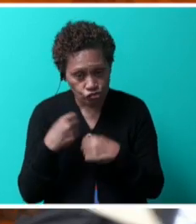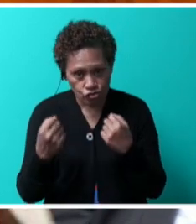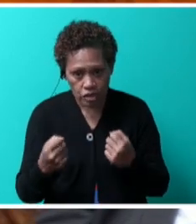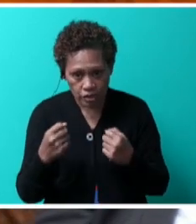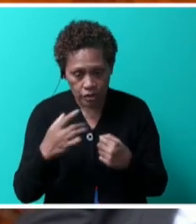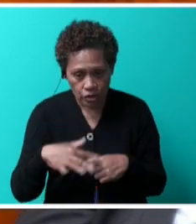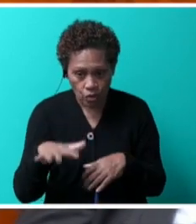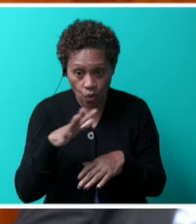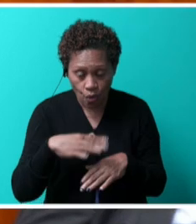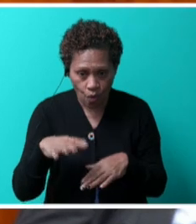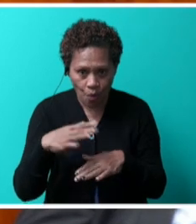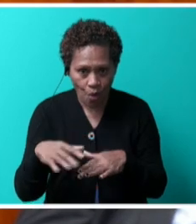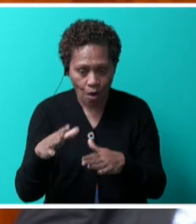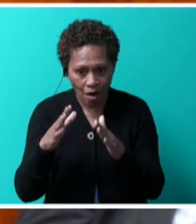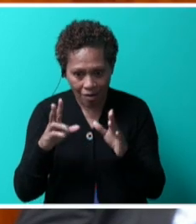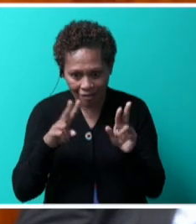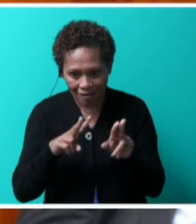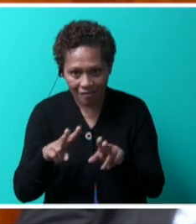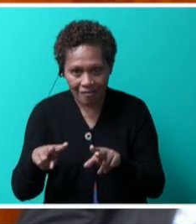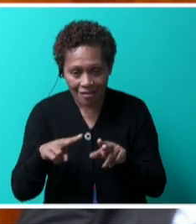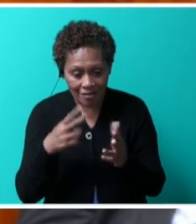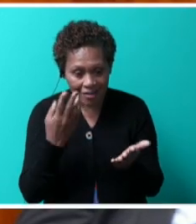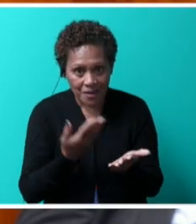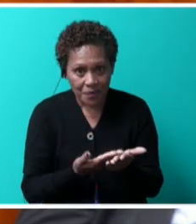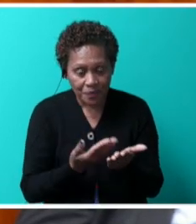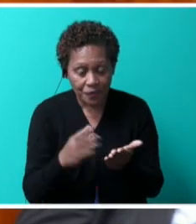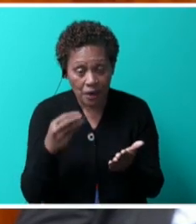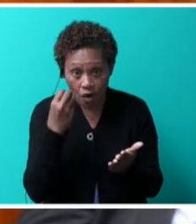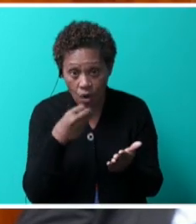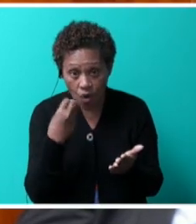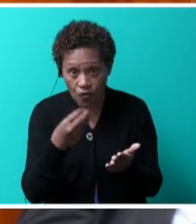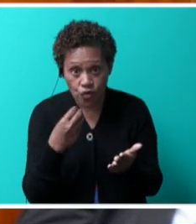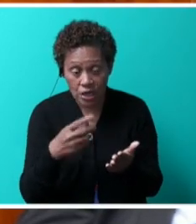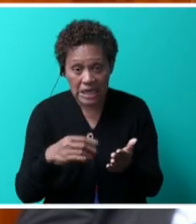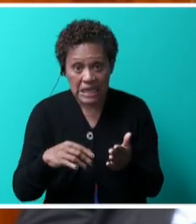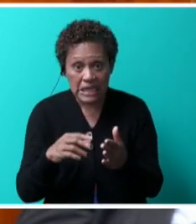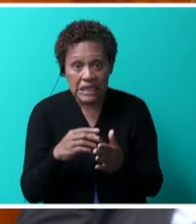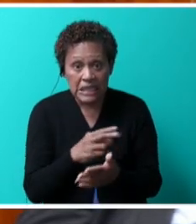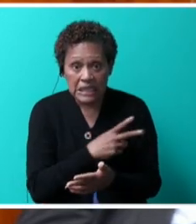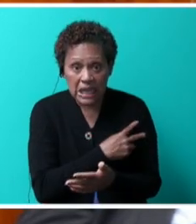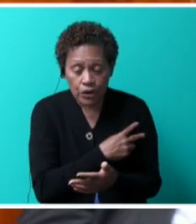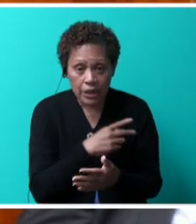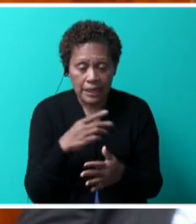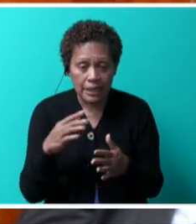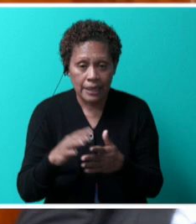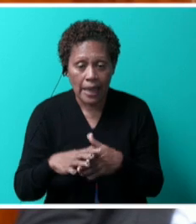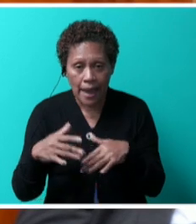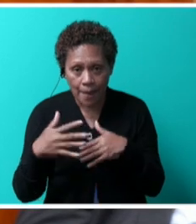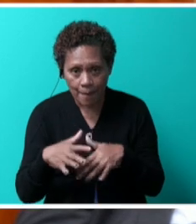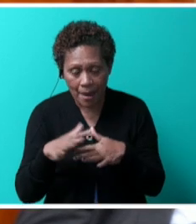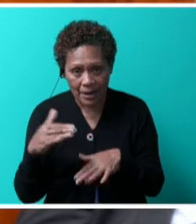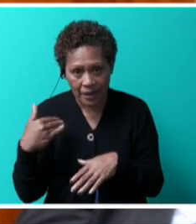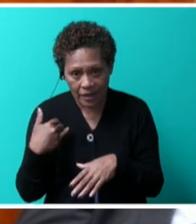security. Secondly, it is about food security and public health. Fiji's